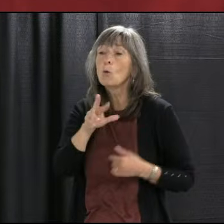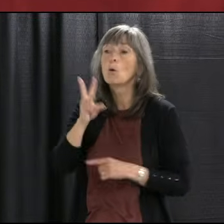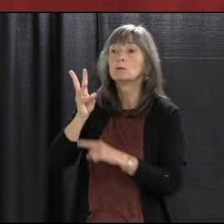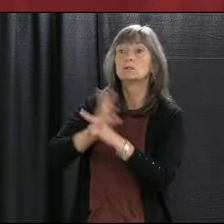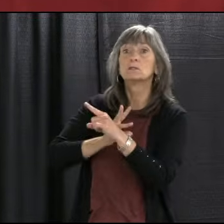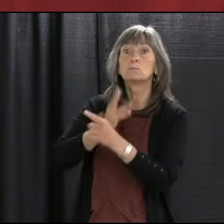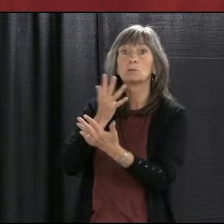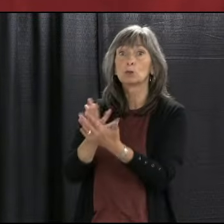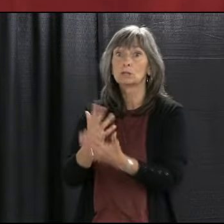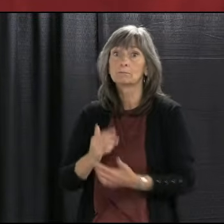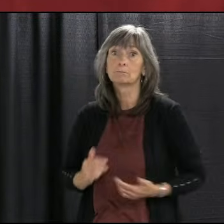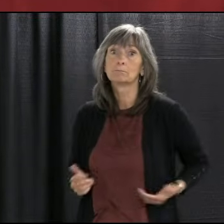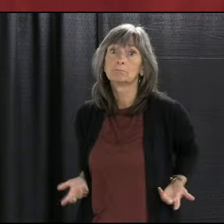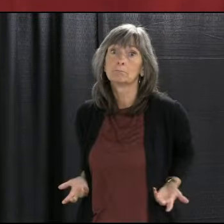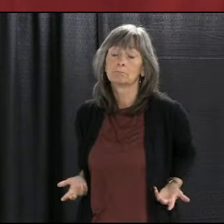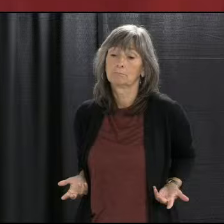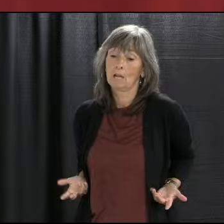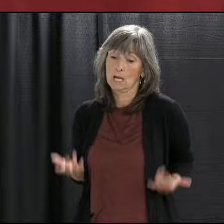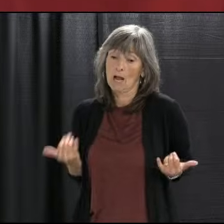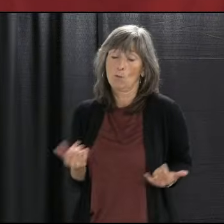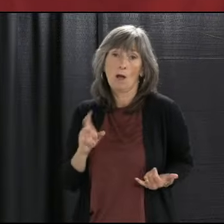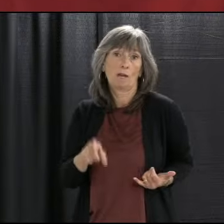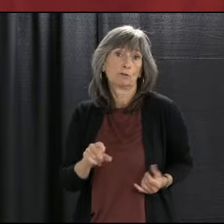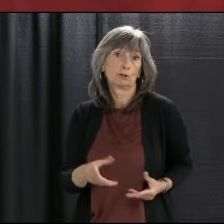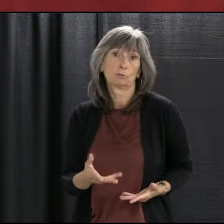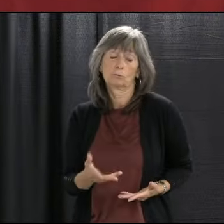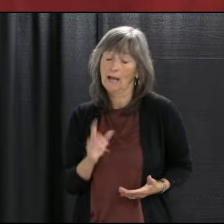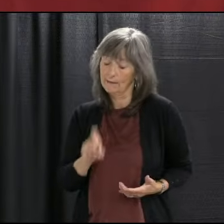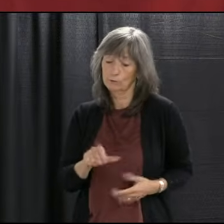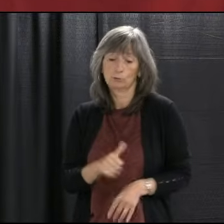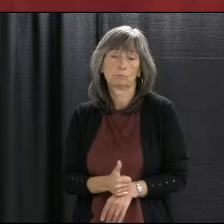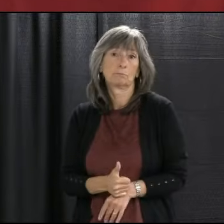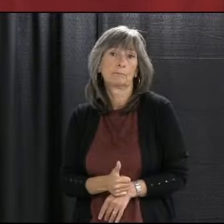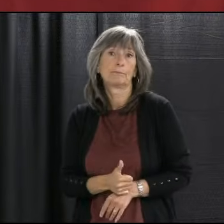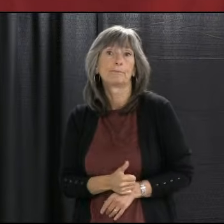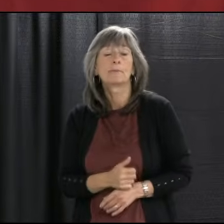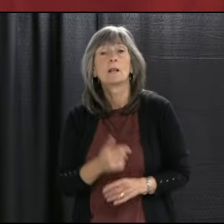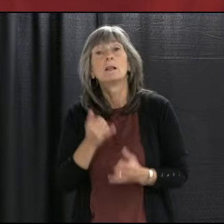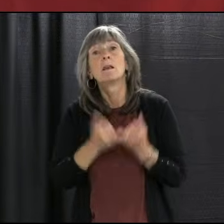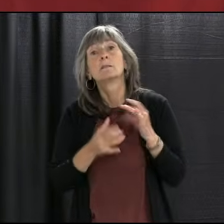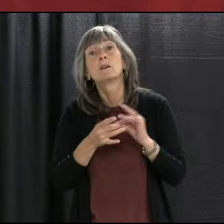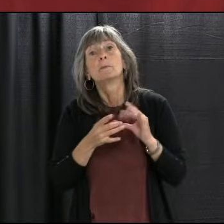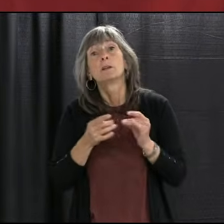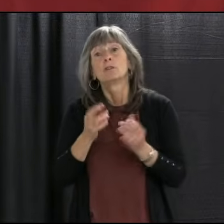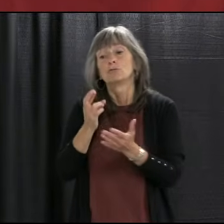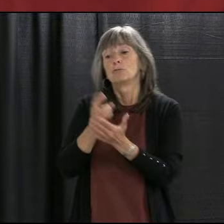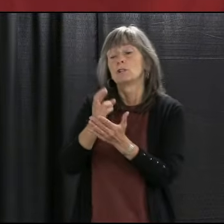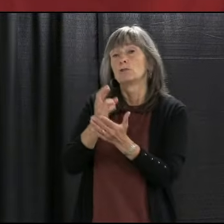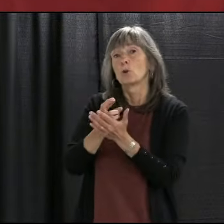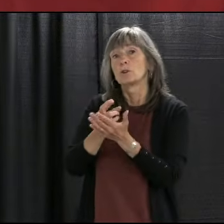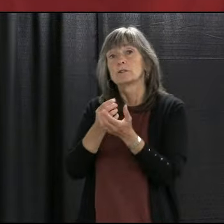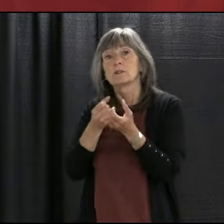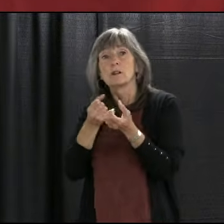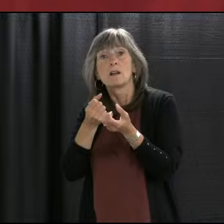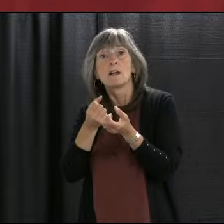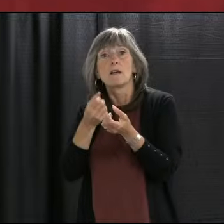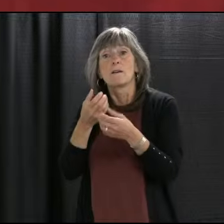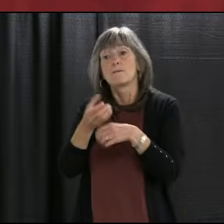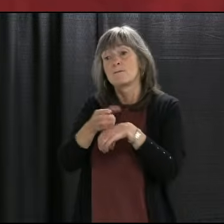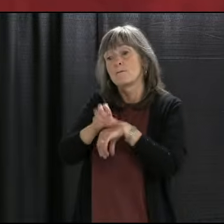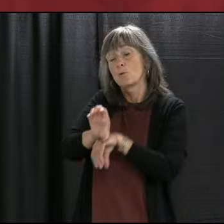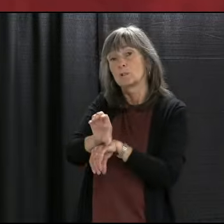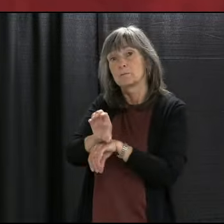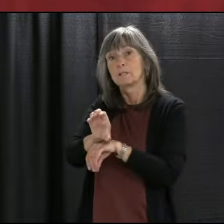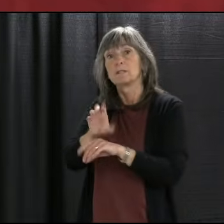this have landed. My final comment, the Resource Enforcement Division of the Department of Fisheries and Oceans